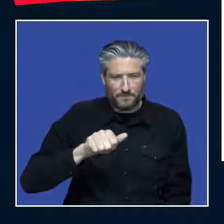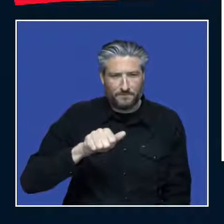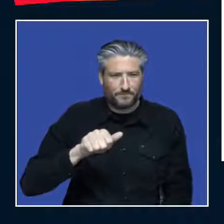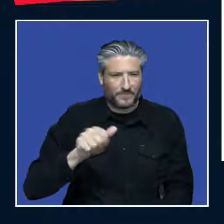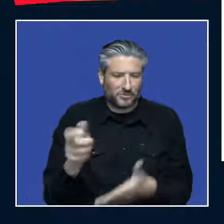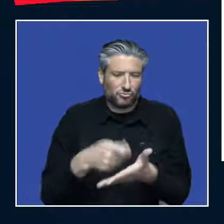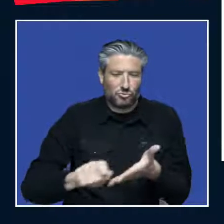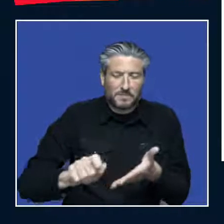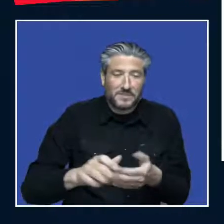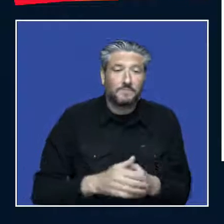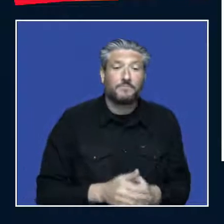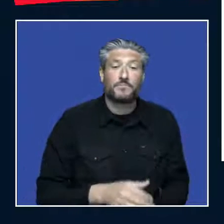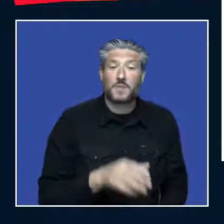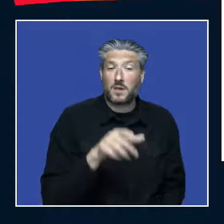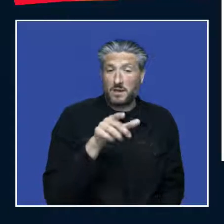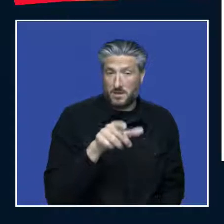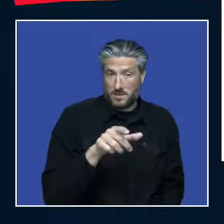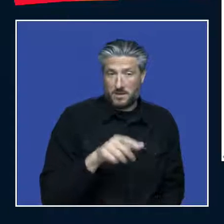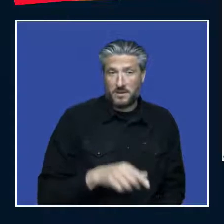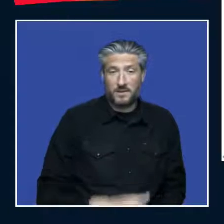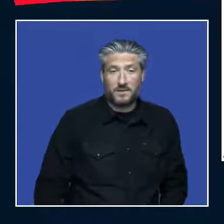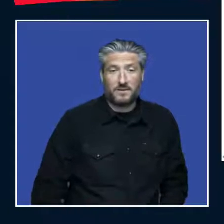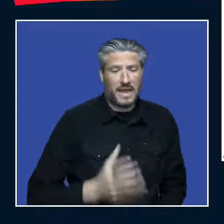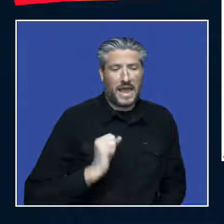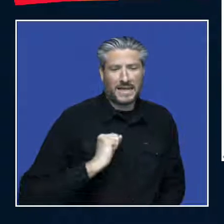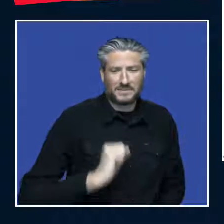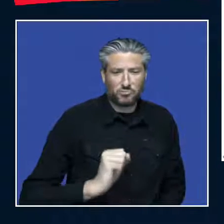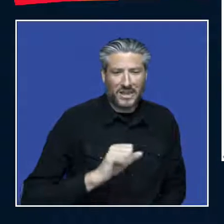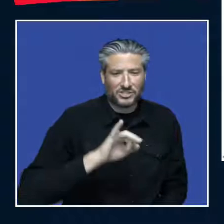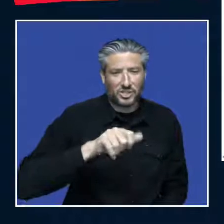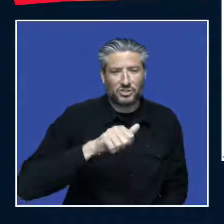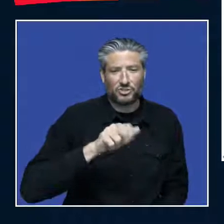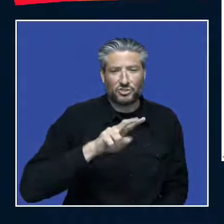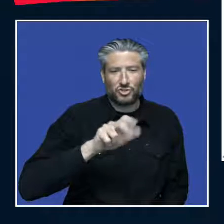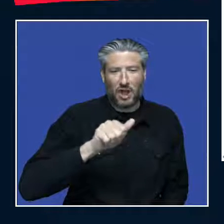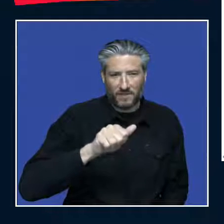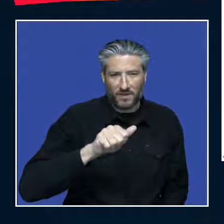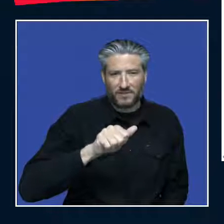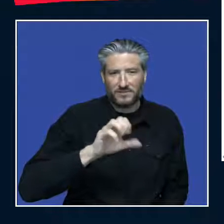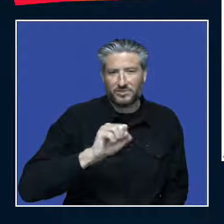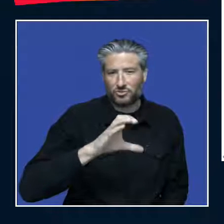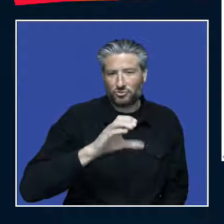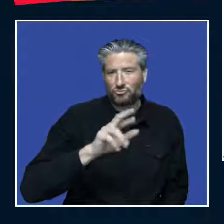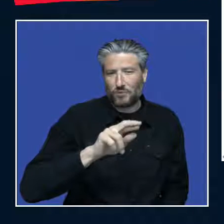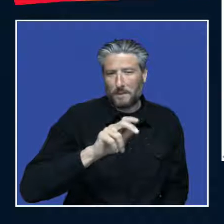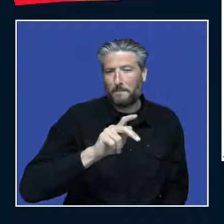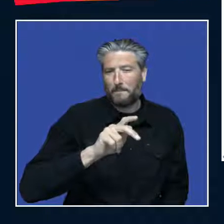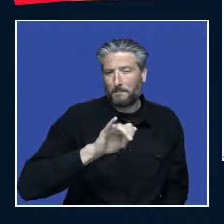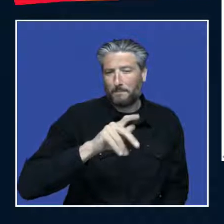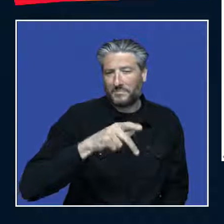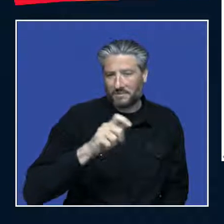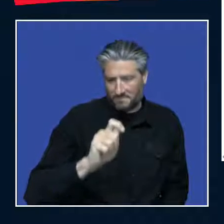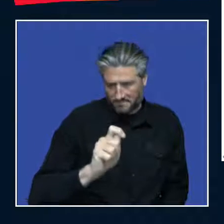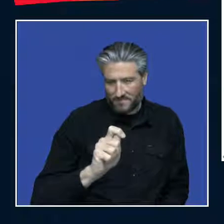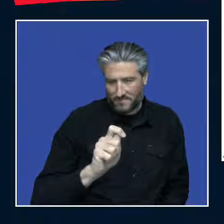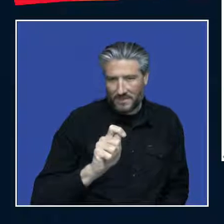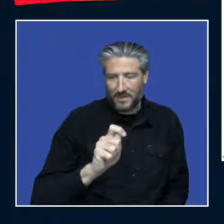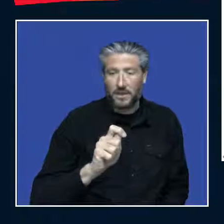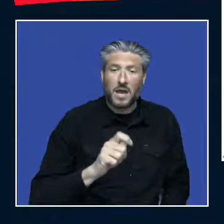Express JavaScript application. It's kind of the same. So I also, just for every